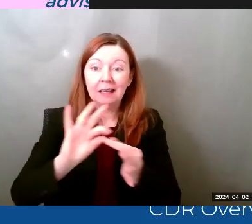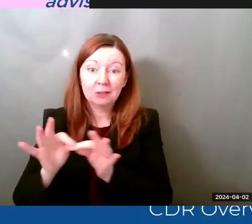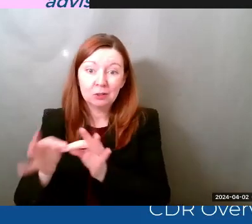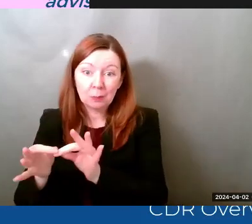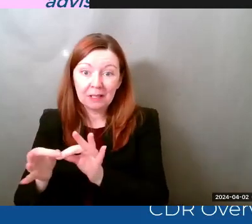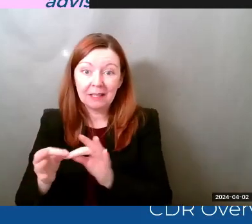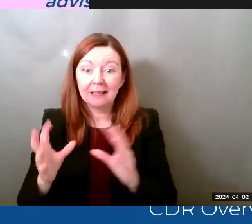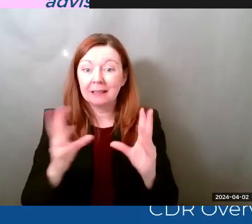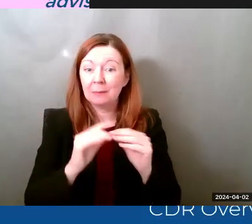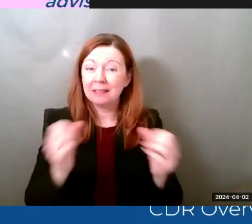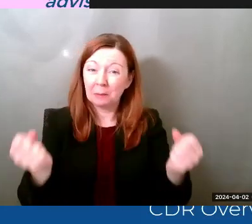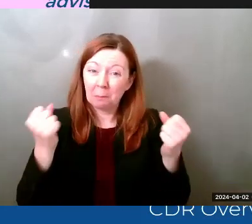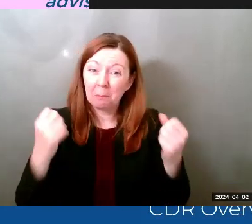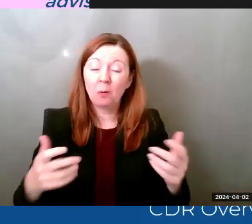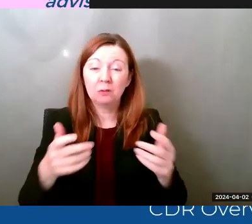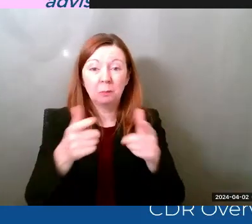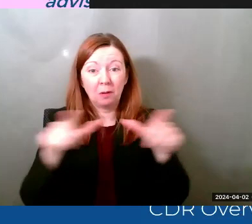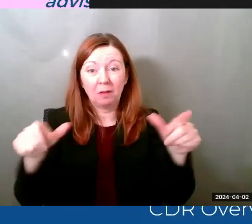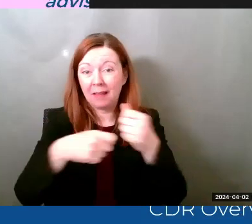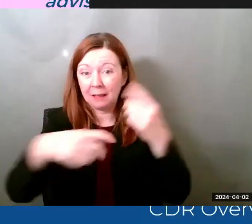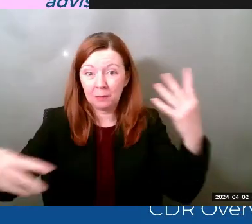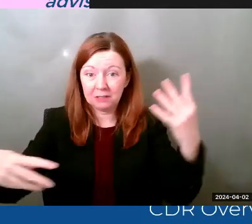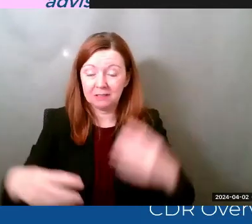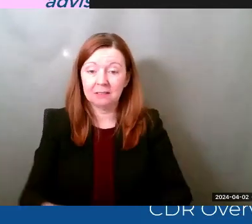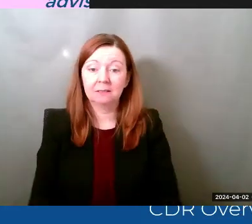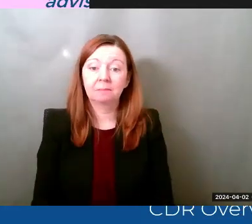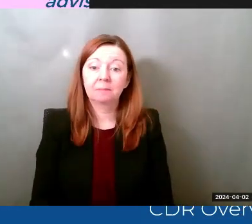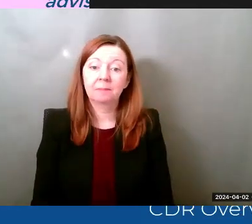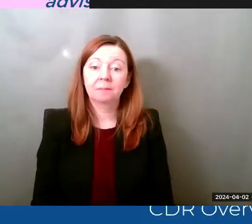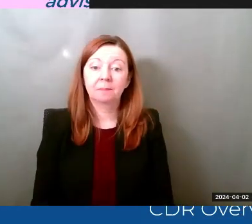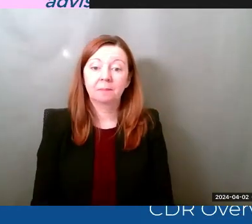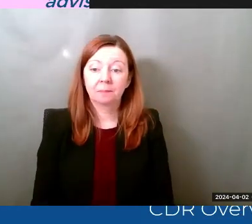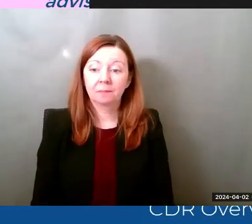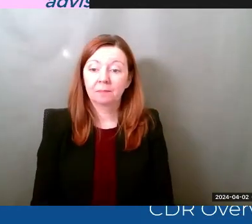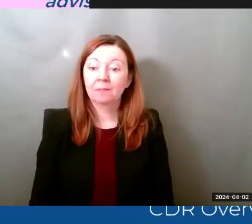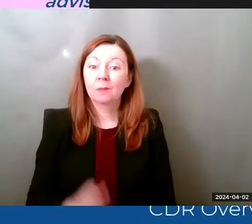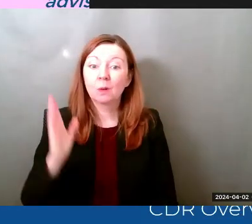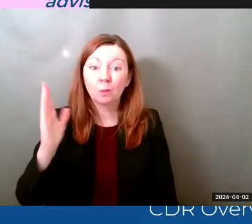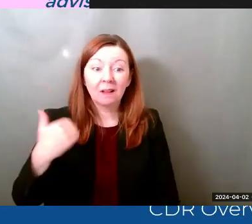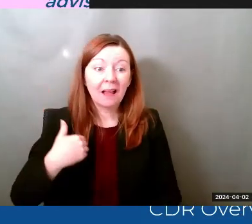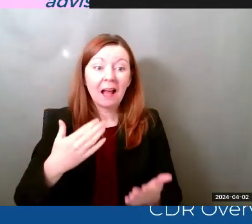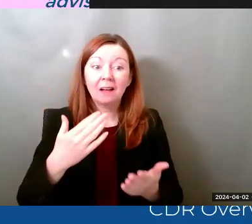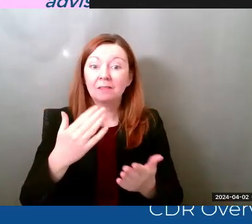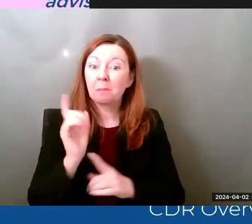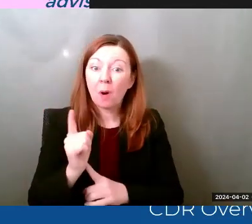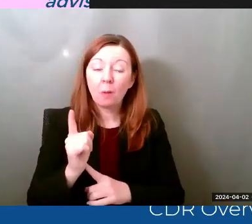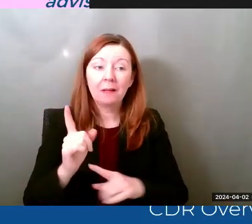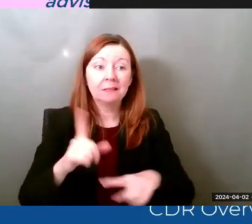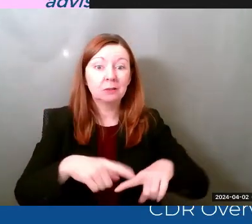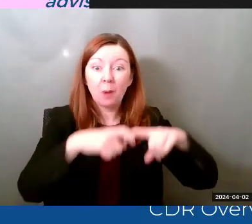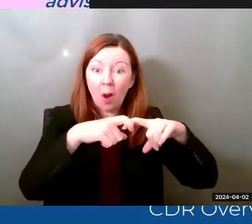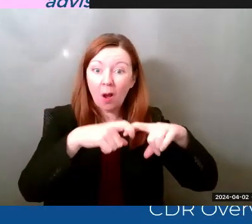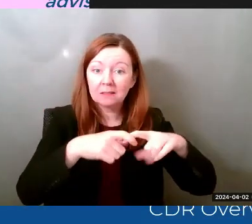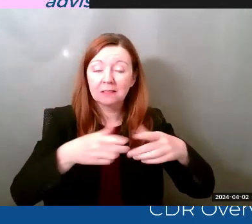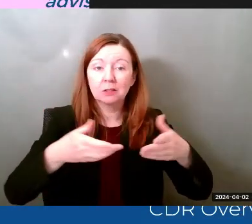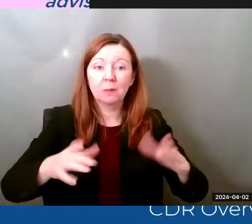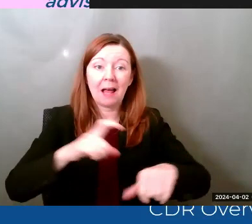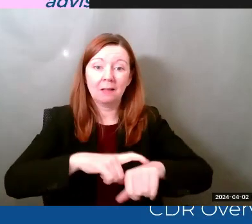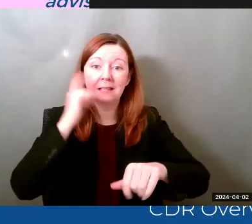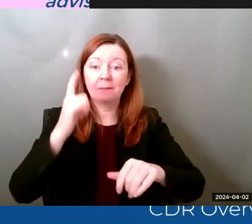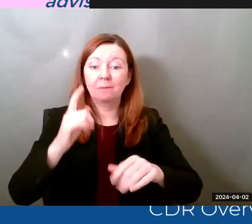meeting in multiple languages. There will be moments of pause to allow time for